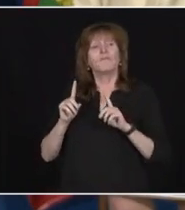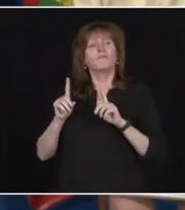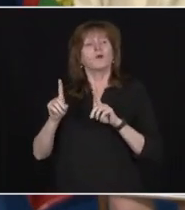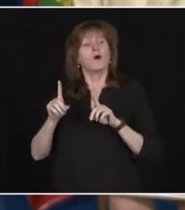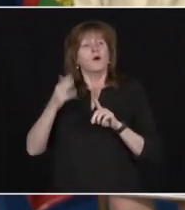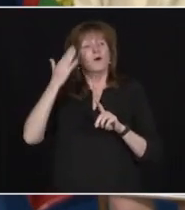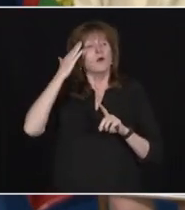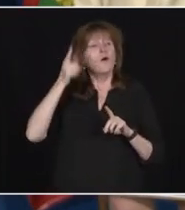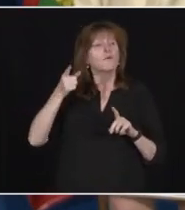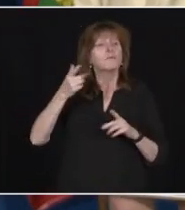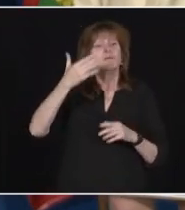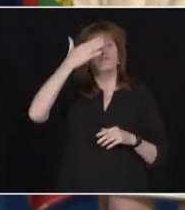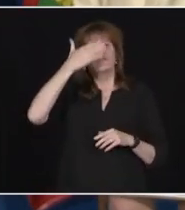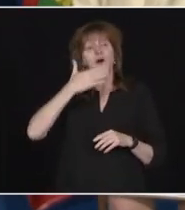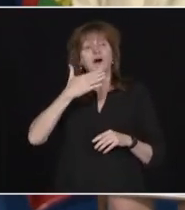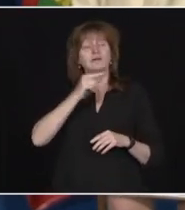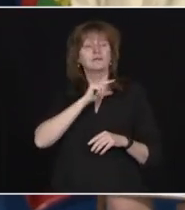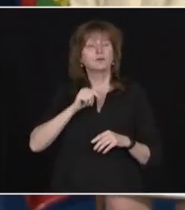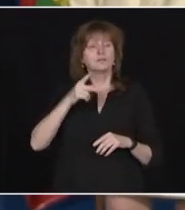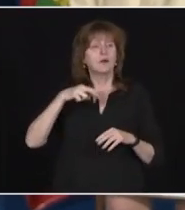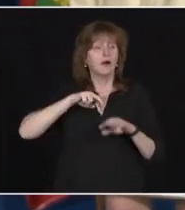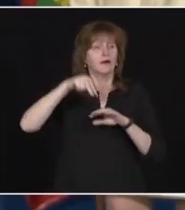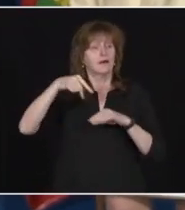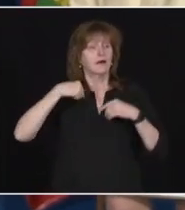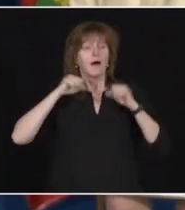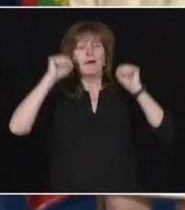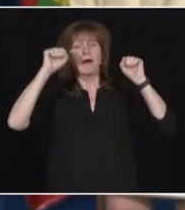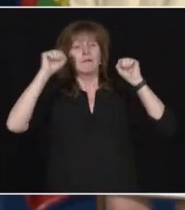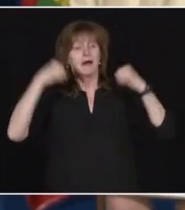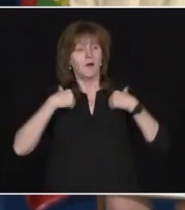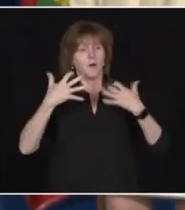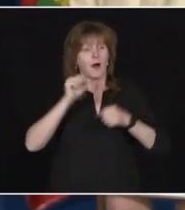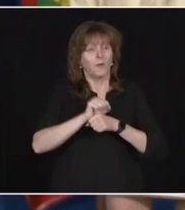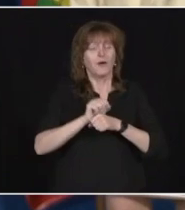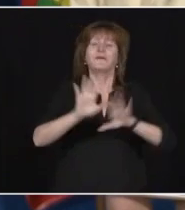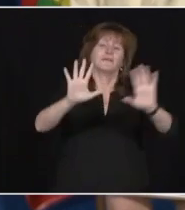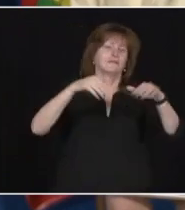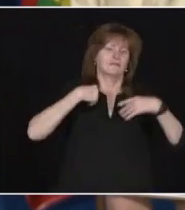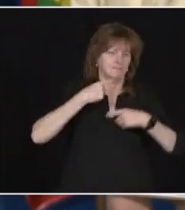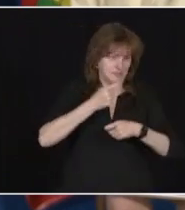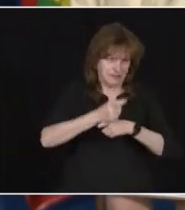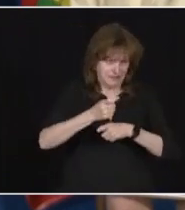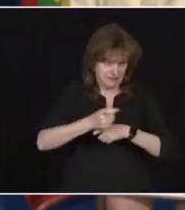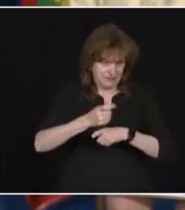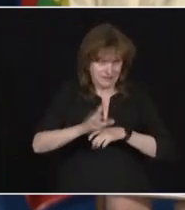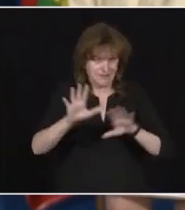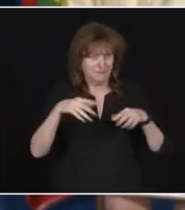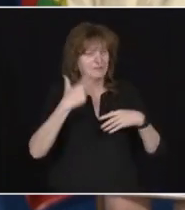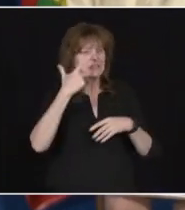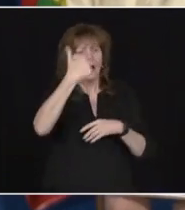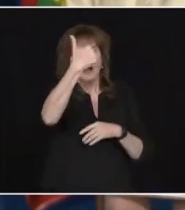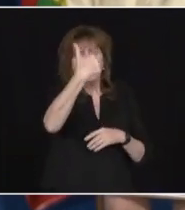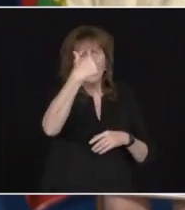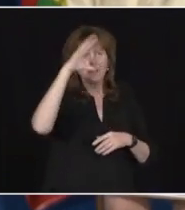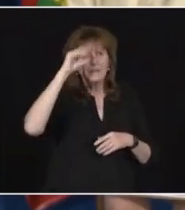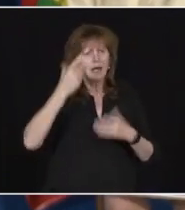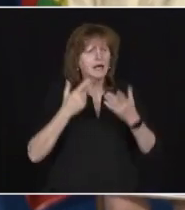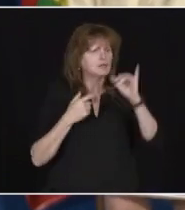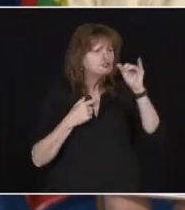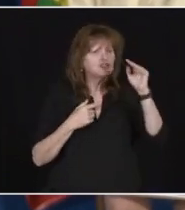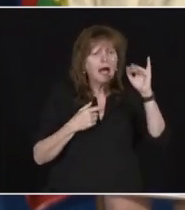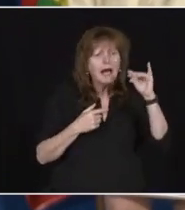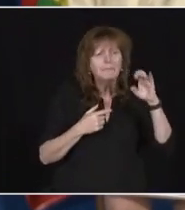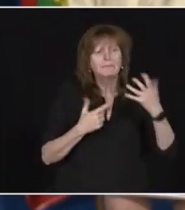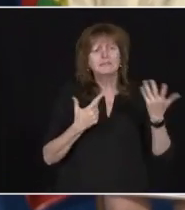here, and Jamie's another champion that's been working the cameras, and Ivana, that are here every day. So thank you, both